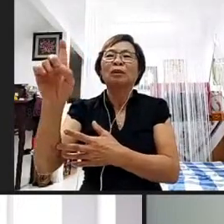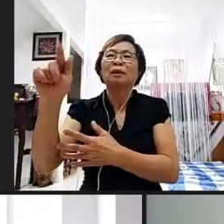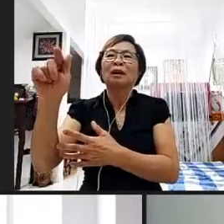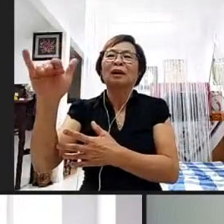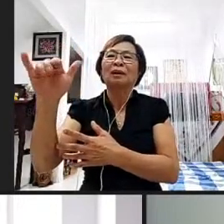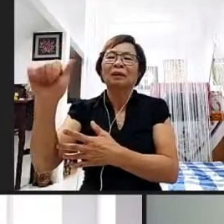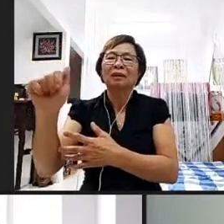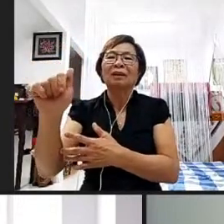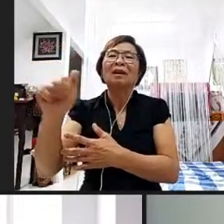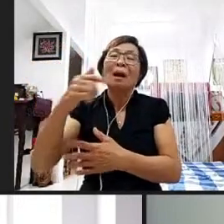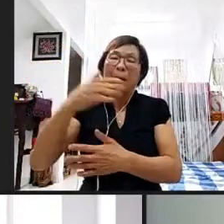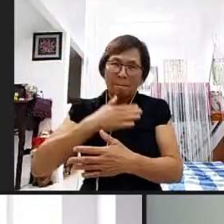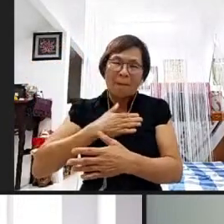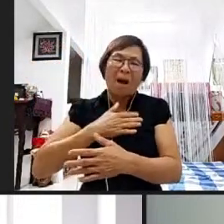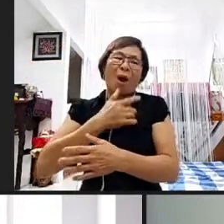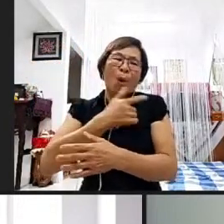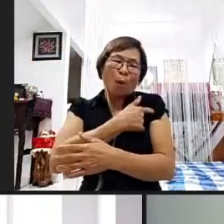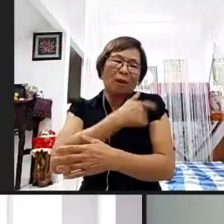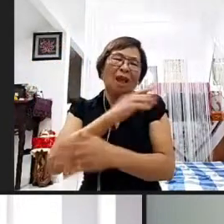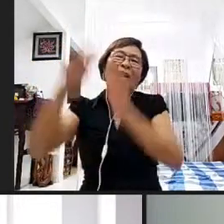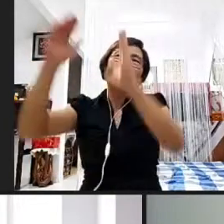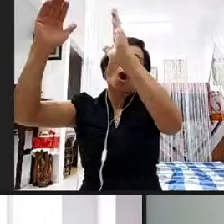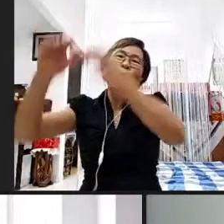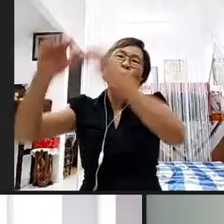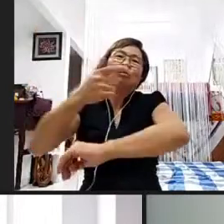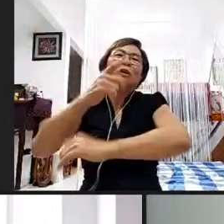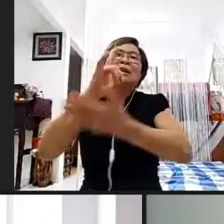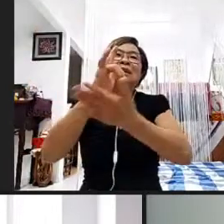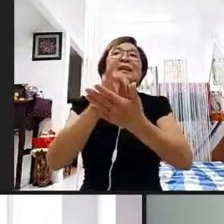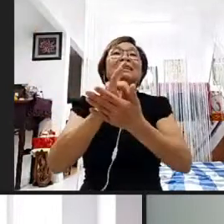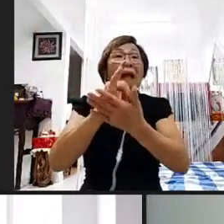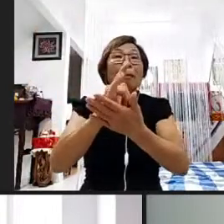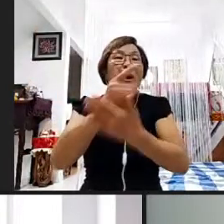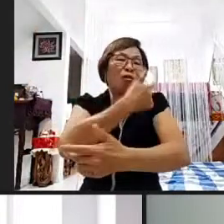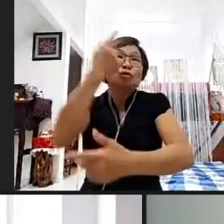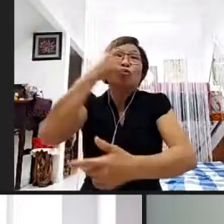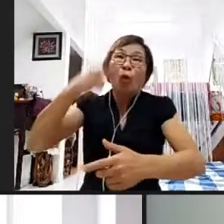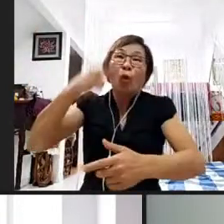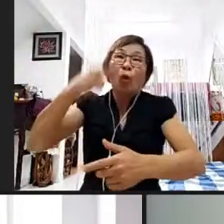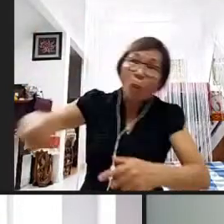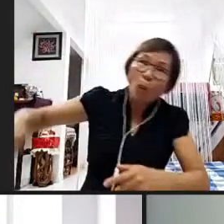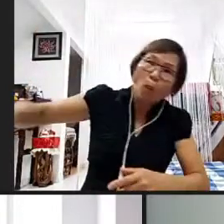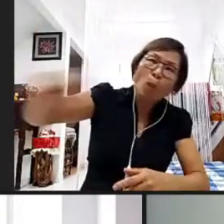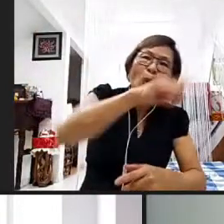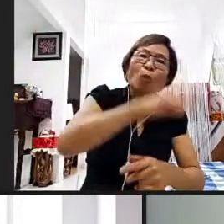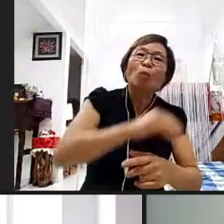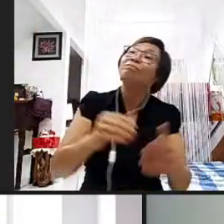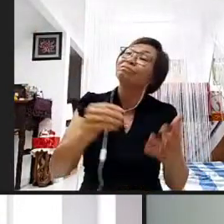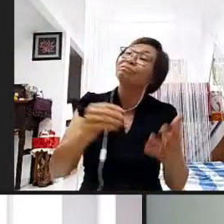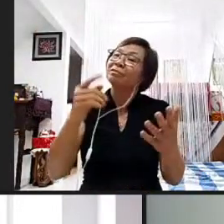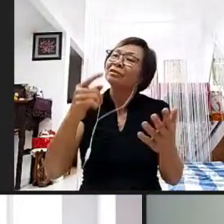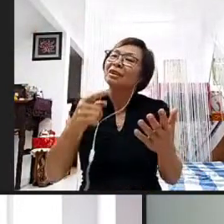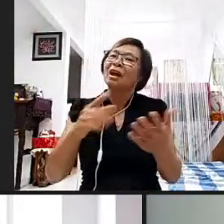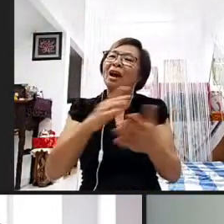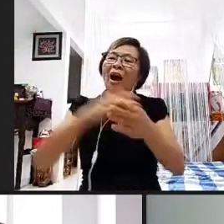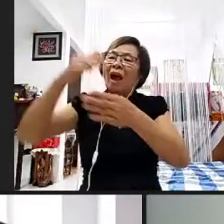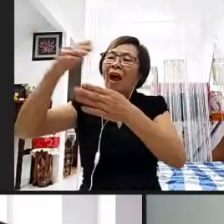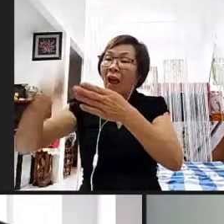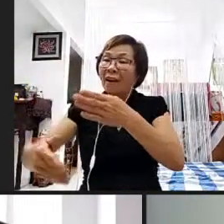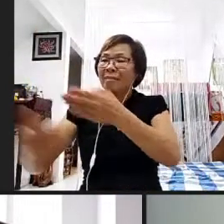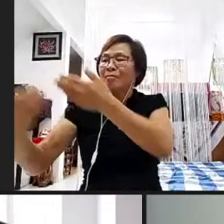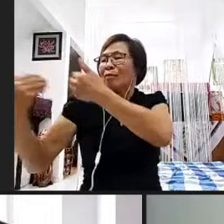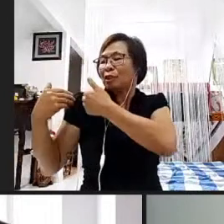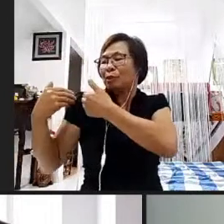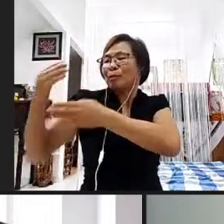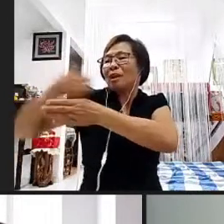be also a Dharma vaccine for all of you. And with this, I end my duty for tonight as